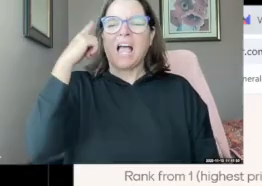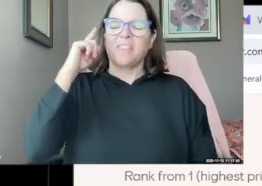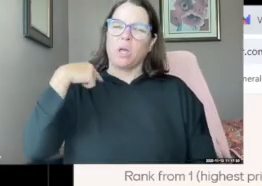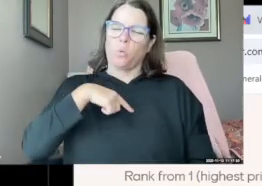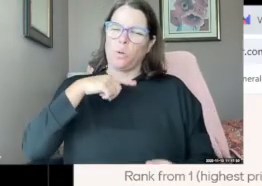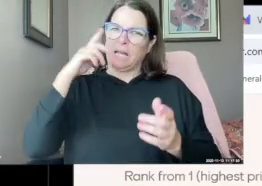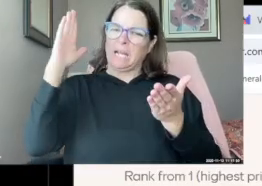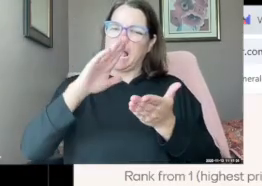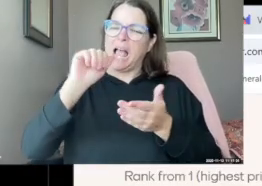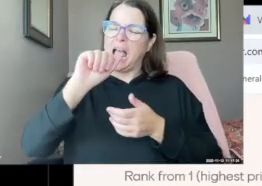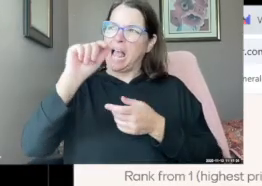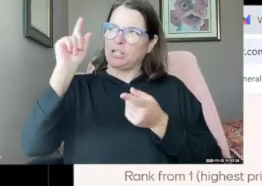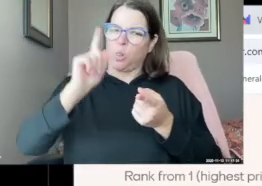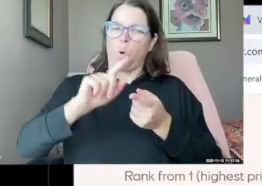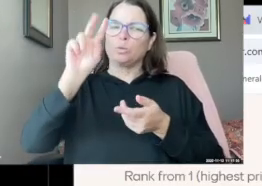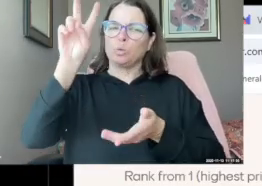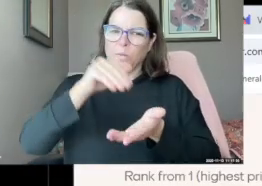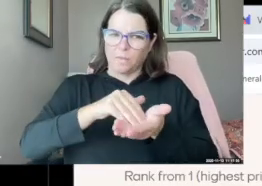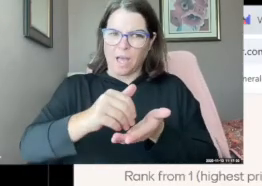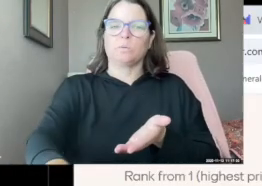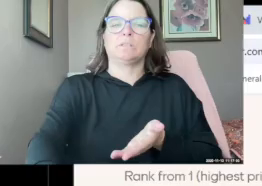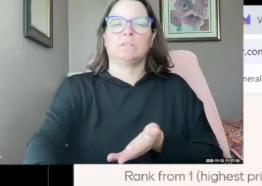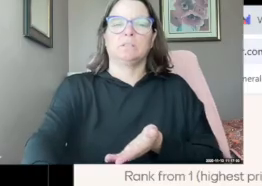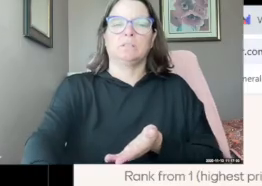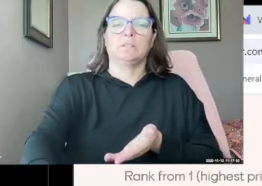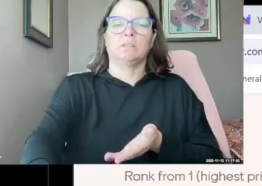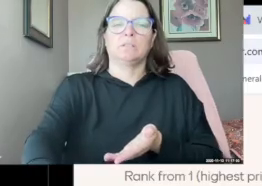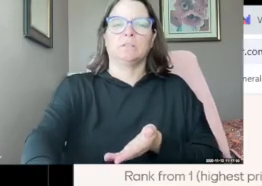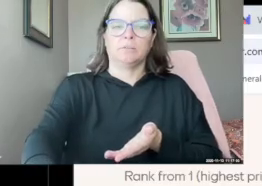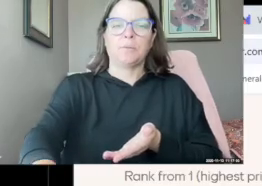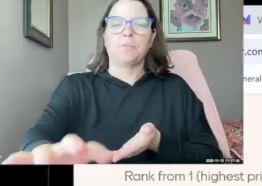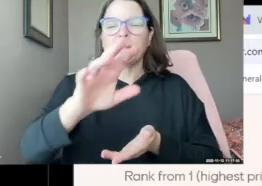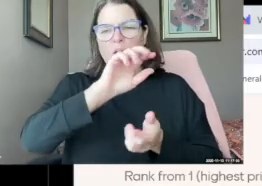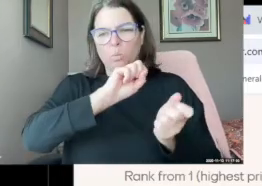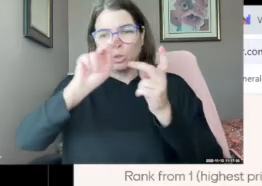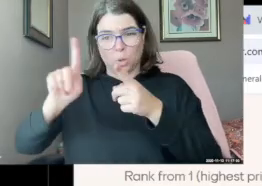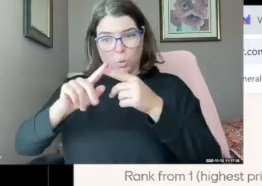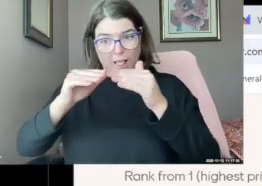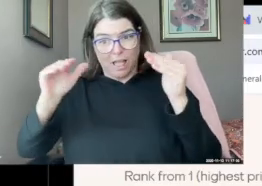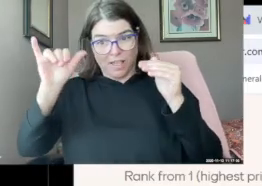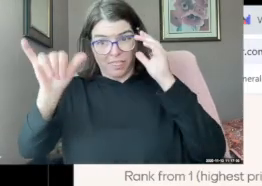2,500. No, we were at 2,000. I think our incentive would hit as low as 2,000.